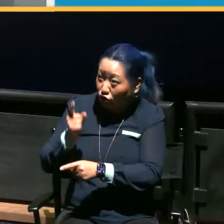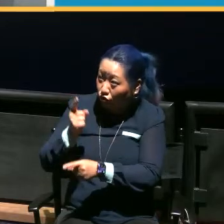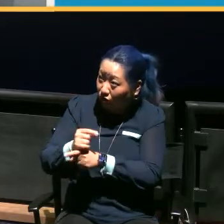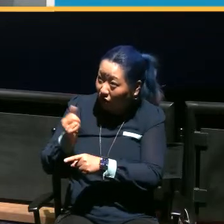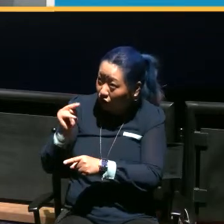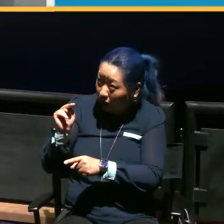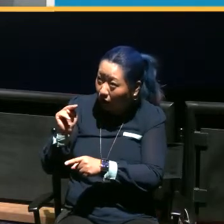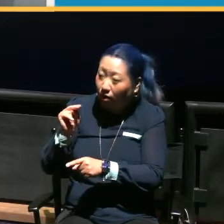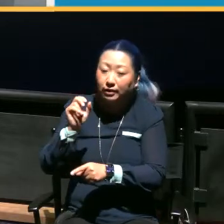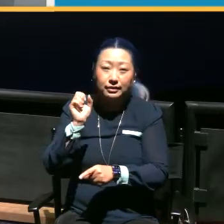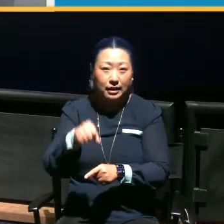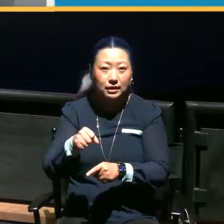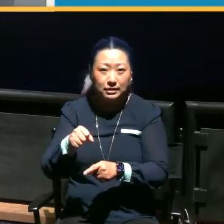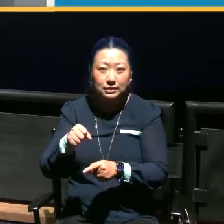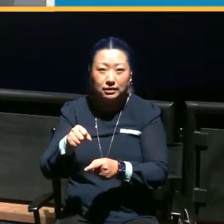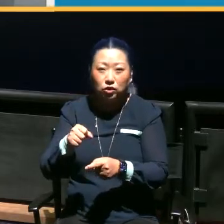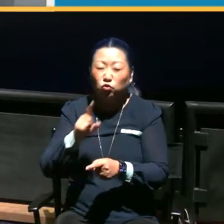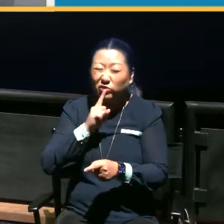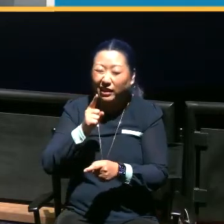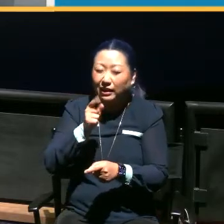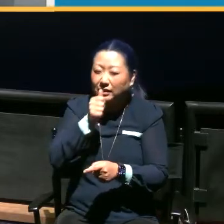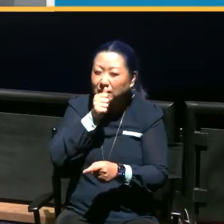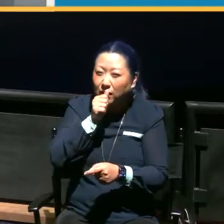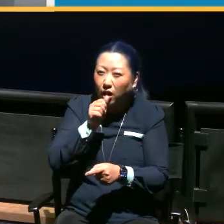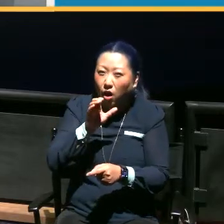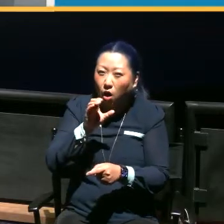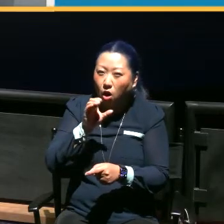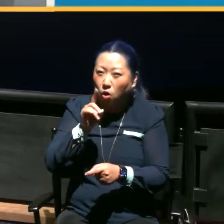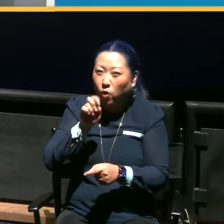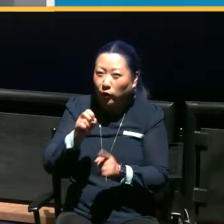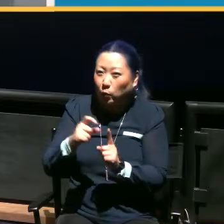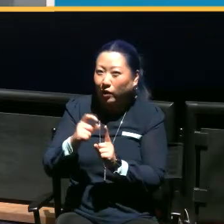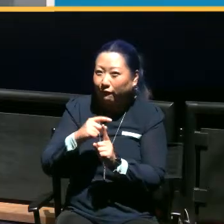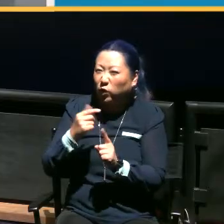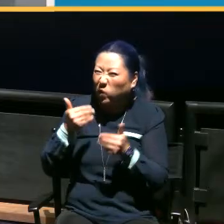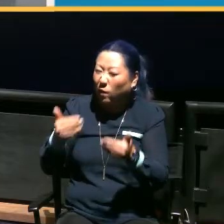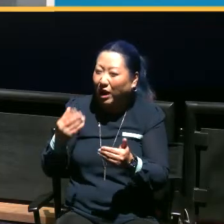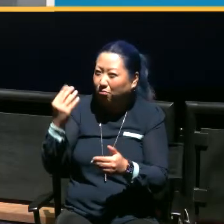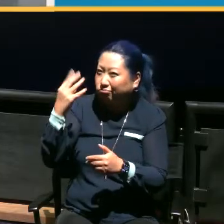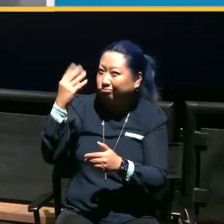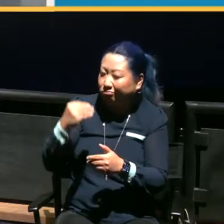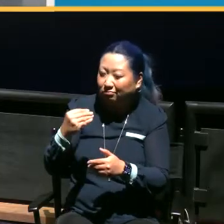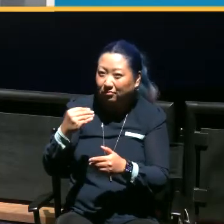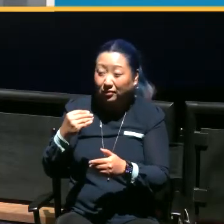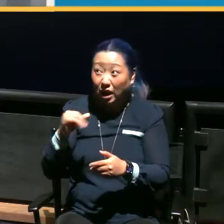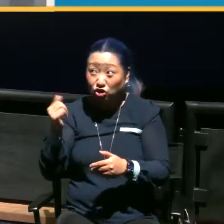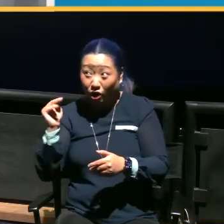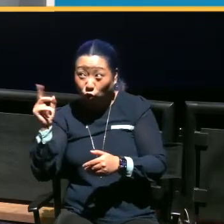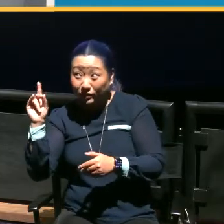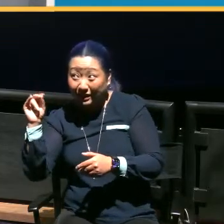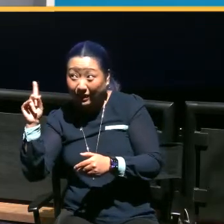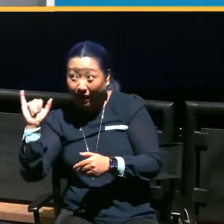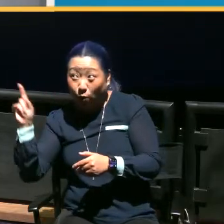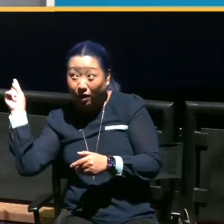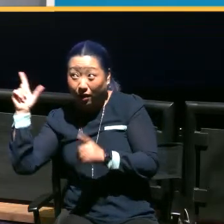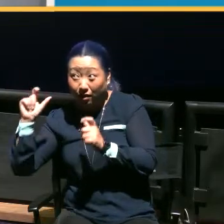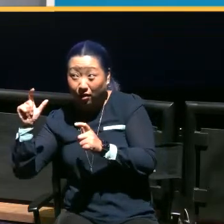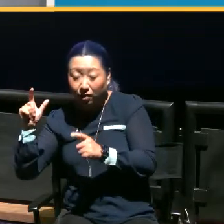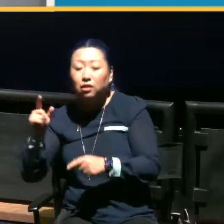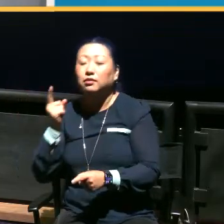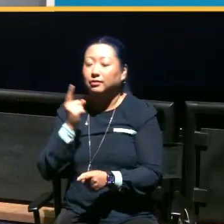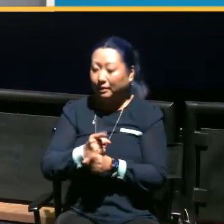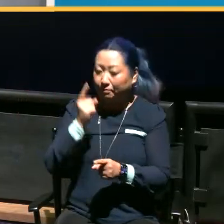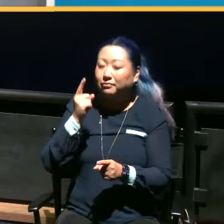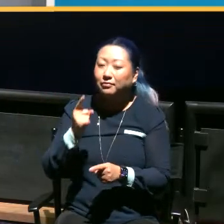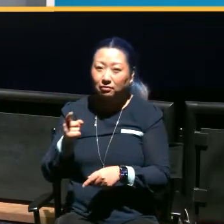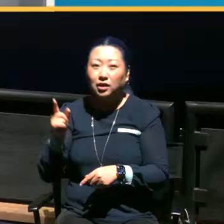a code word for go get your picture taken. So I went up, and John, I bet you did take this photo. All right, John took a